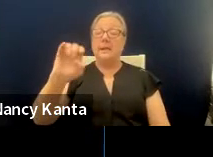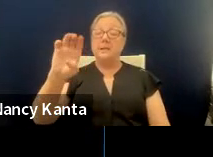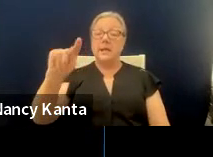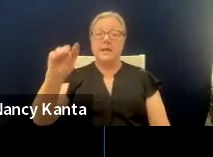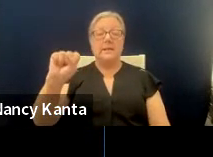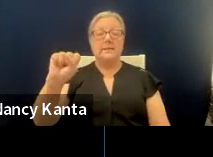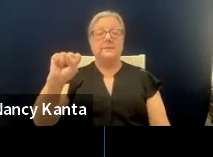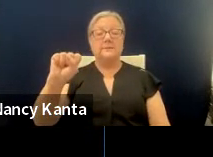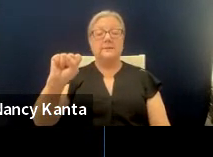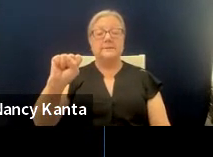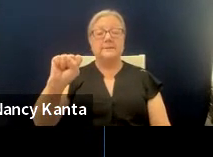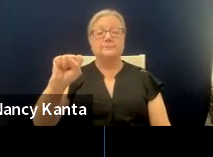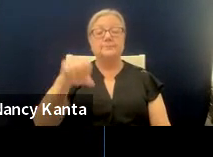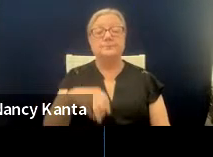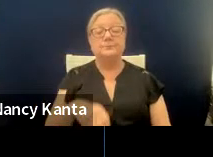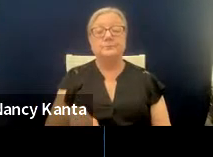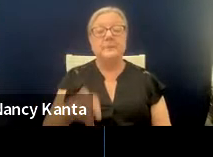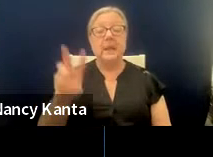alongside WSP.